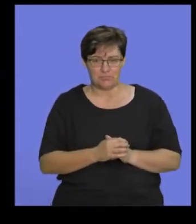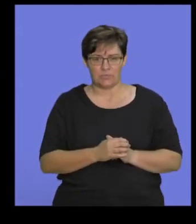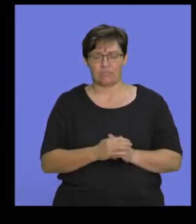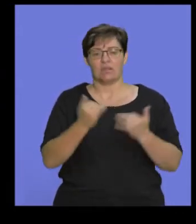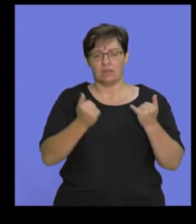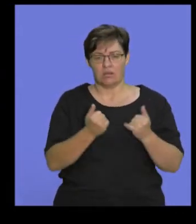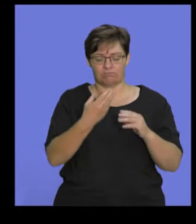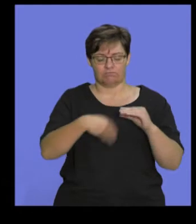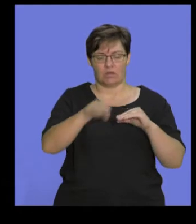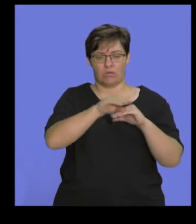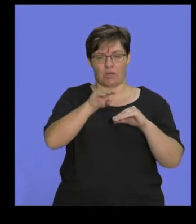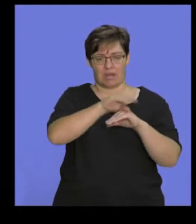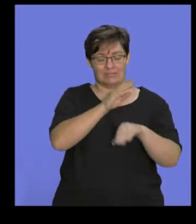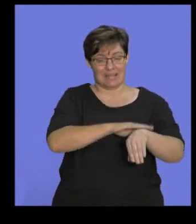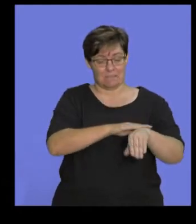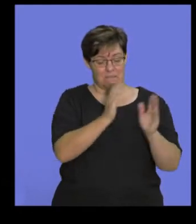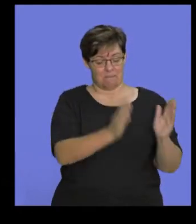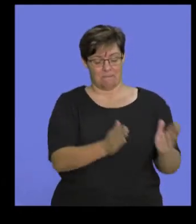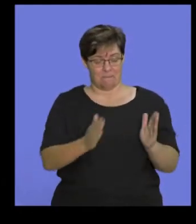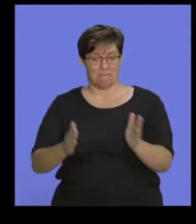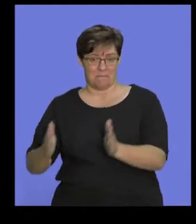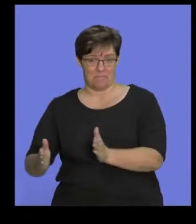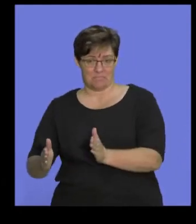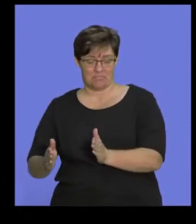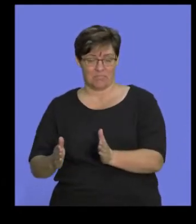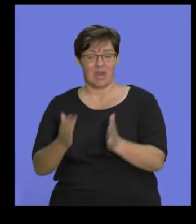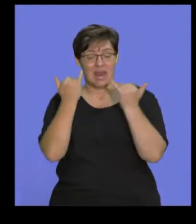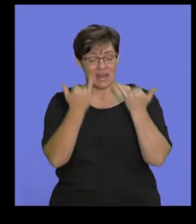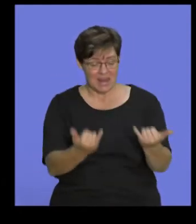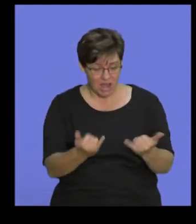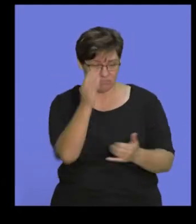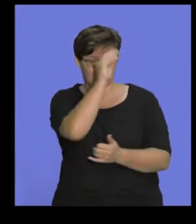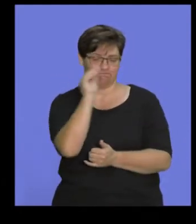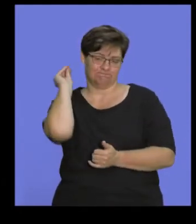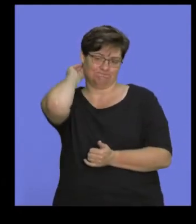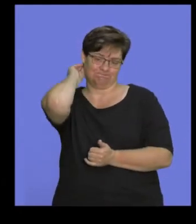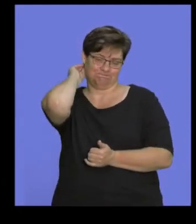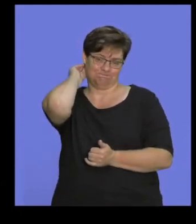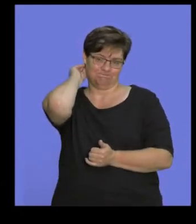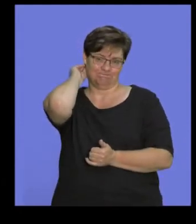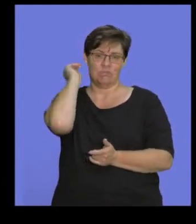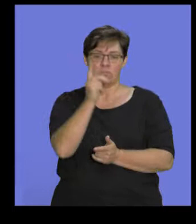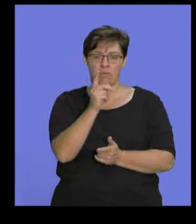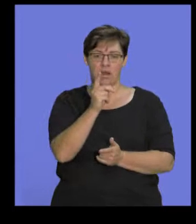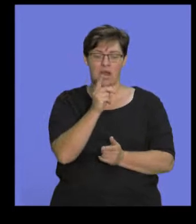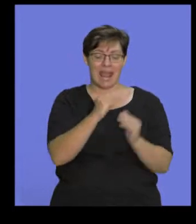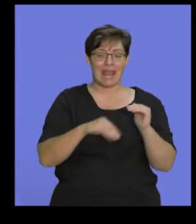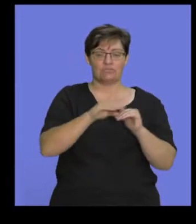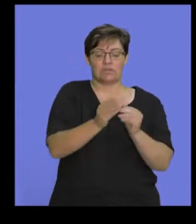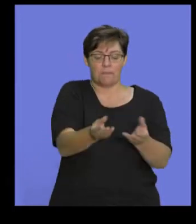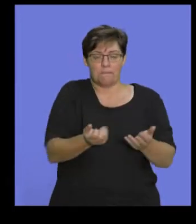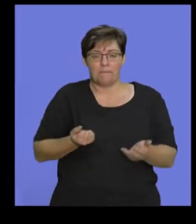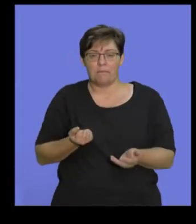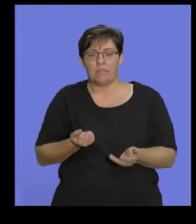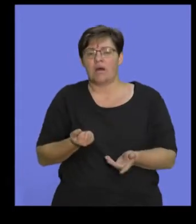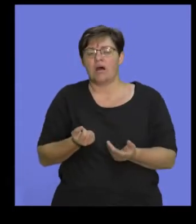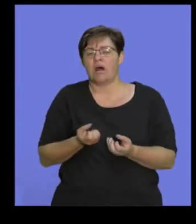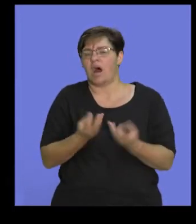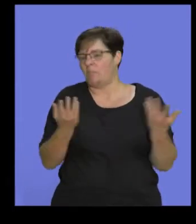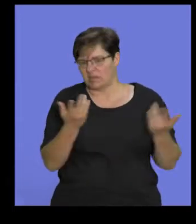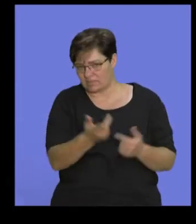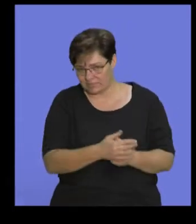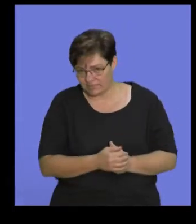what we call compounding periods. This is what takes into consideration how often you get your interest. Now let's